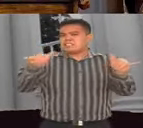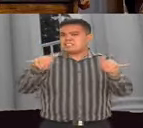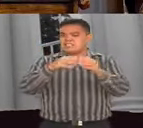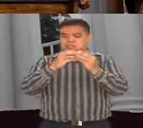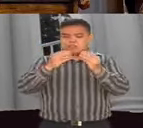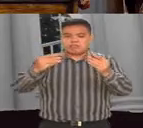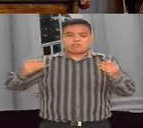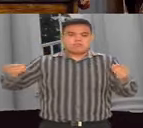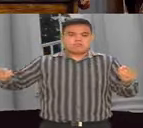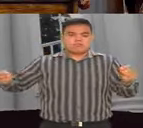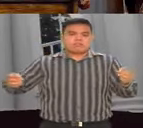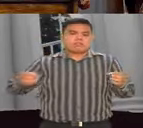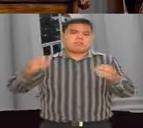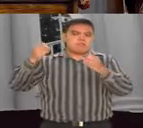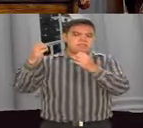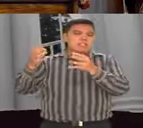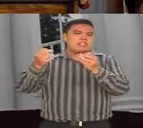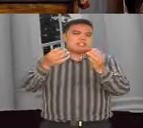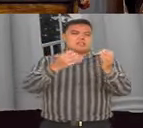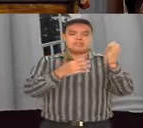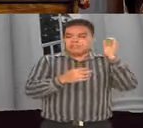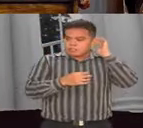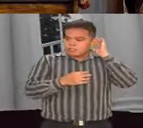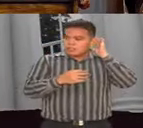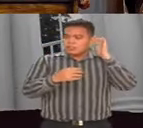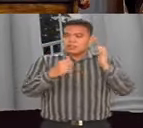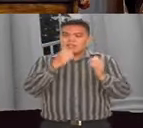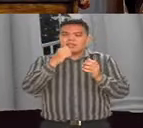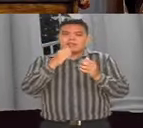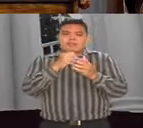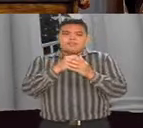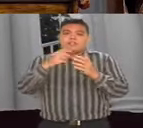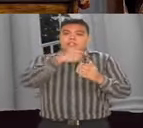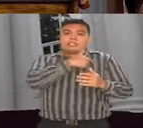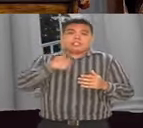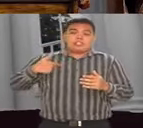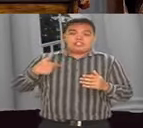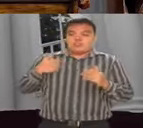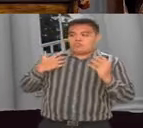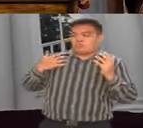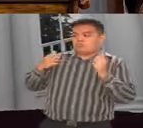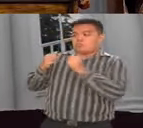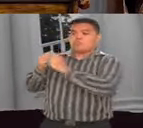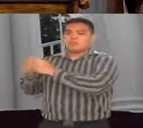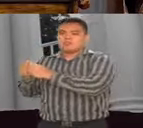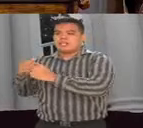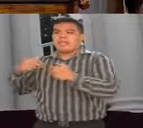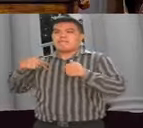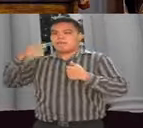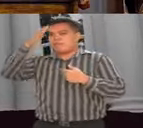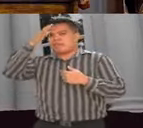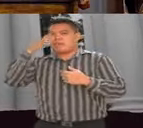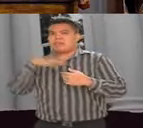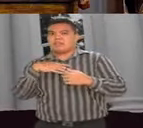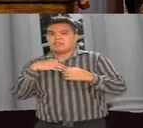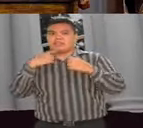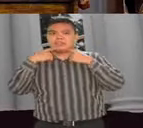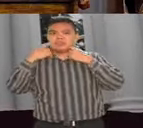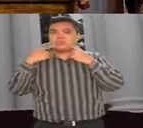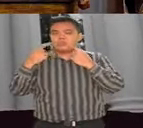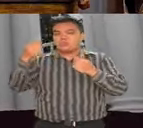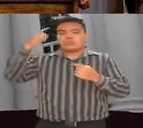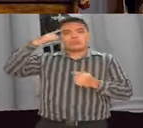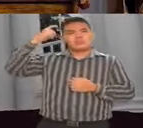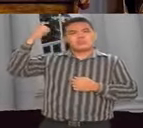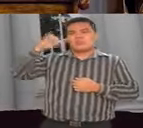of the seaside for multitude. Verse 13, and when Gideon was come, behold, there was a man that told a dream unto his